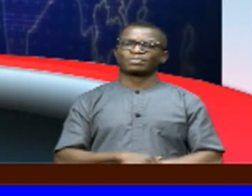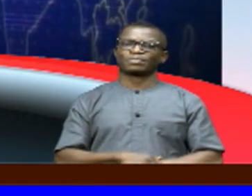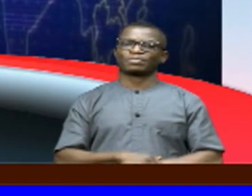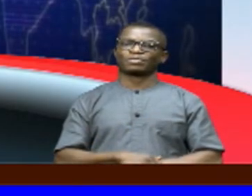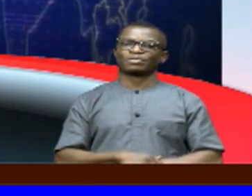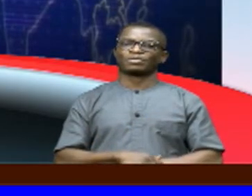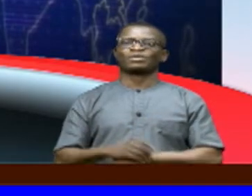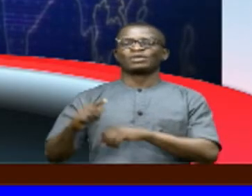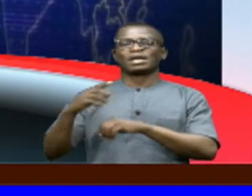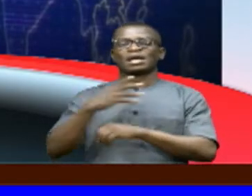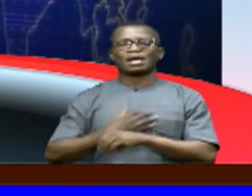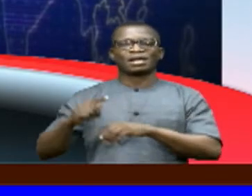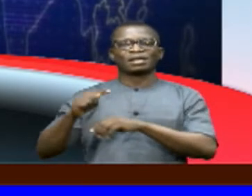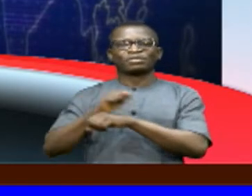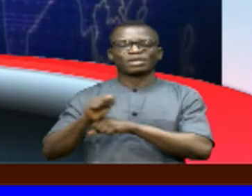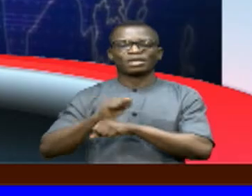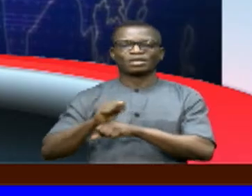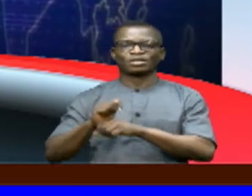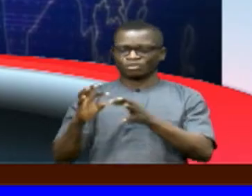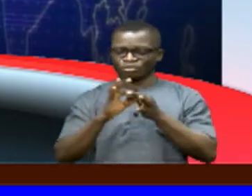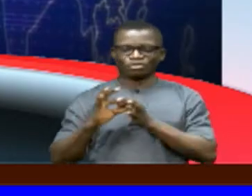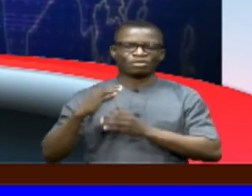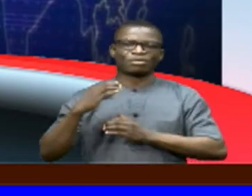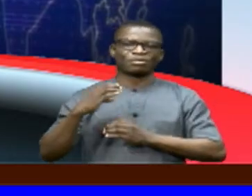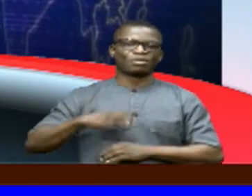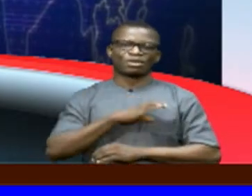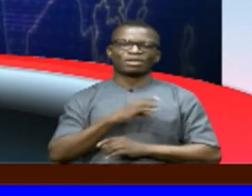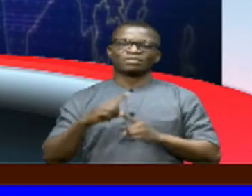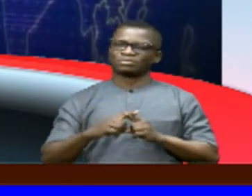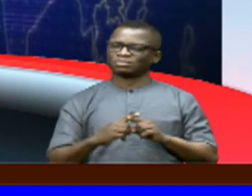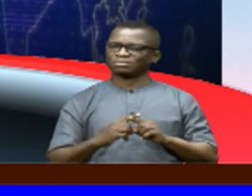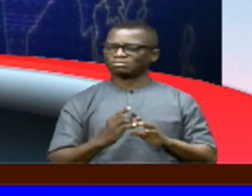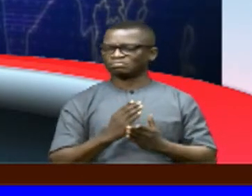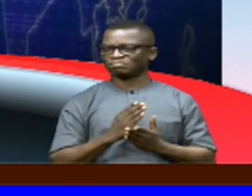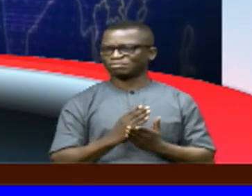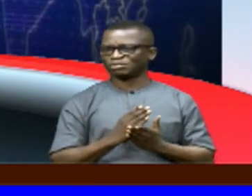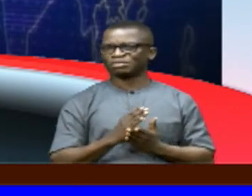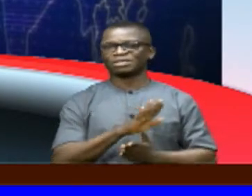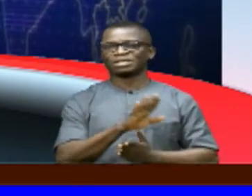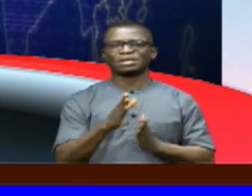and Trade Union Congress to shelve the proposed industrial action.